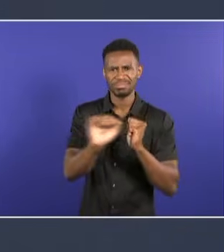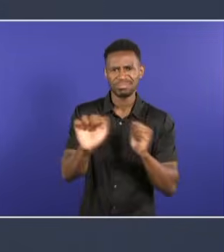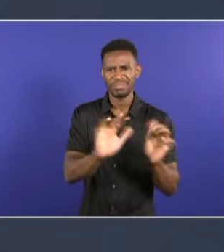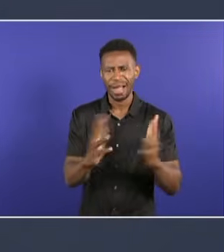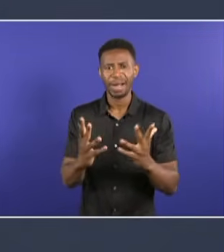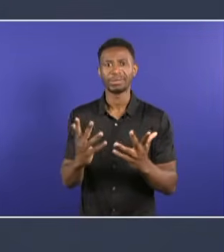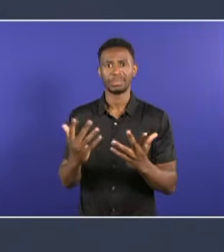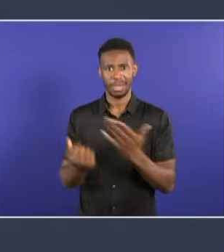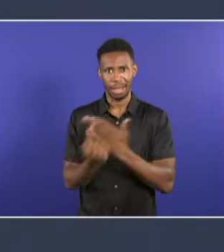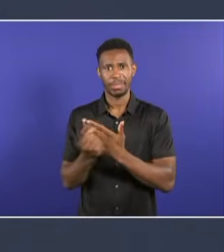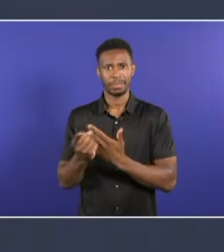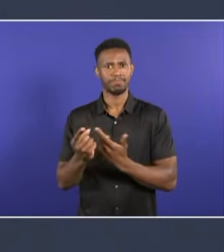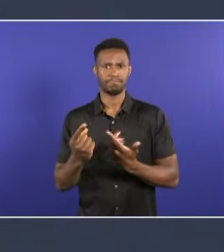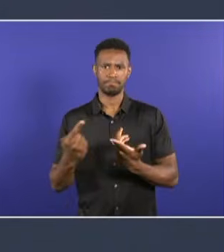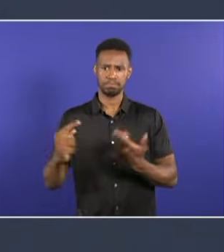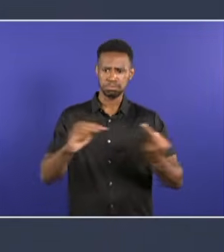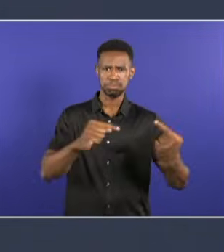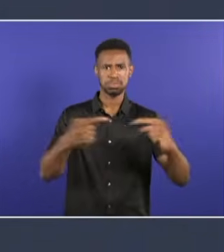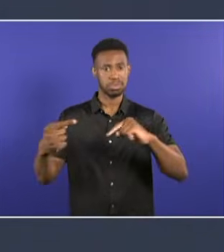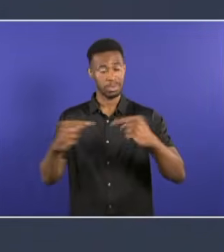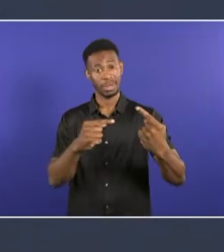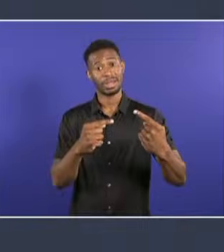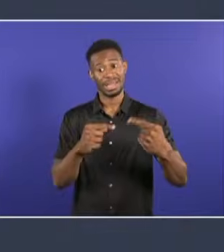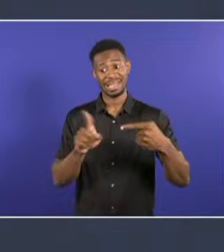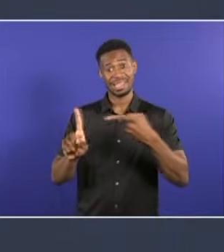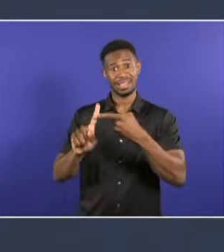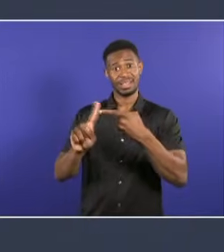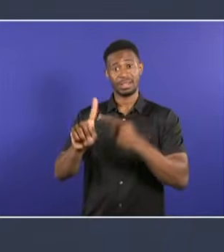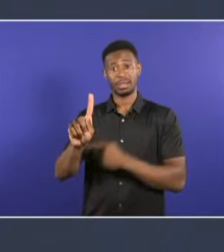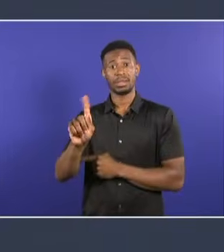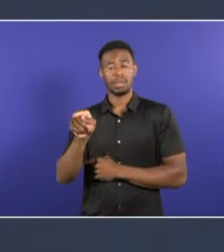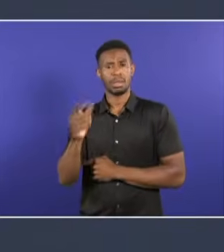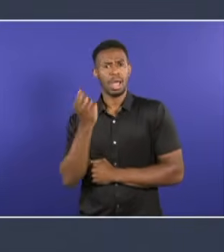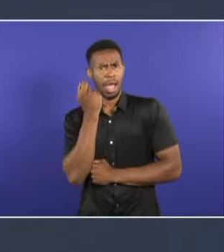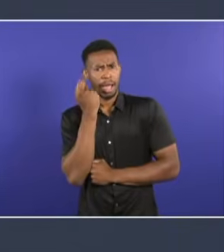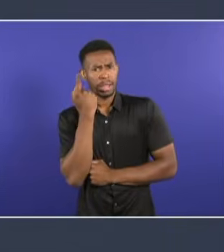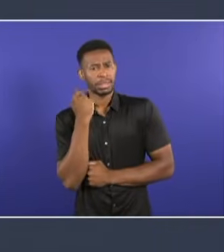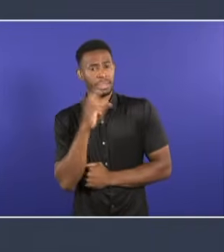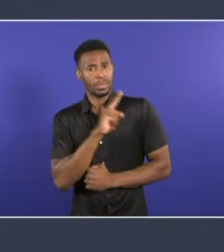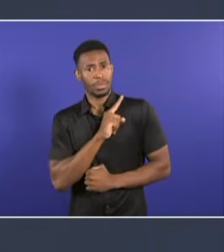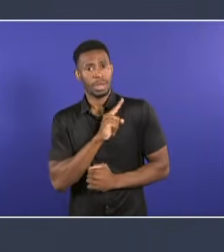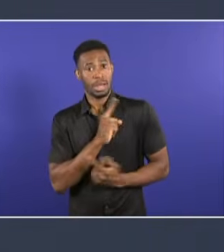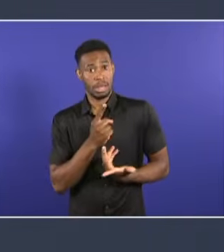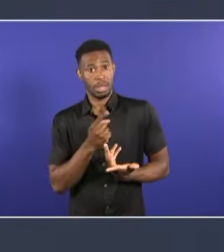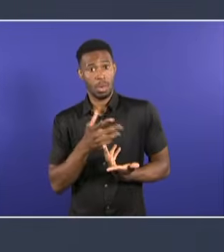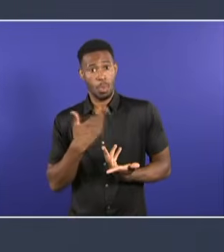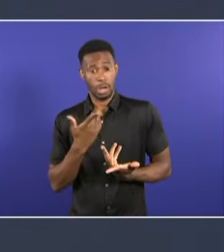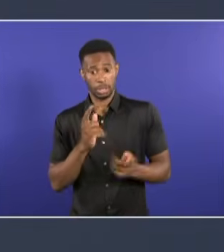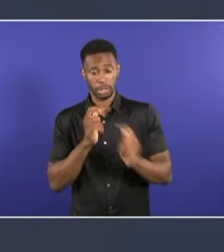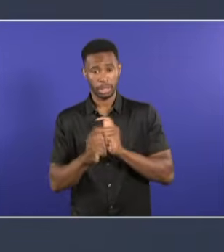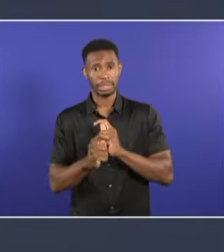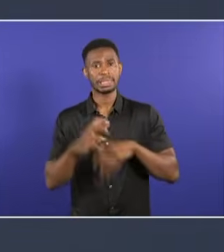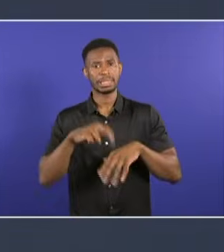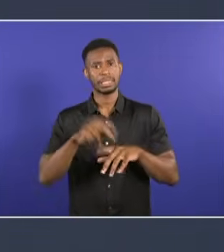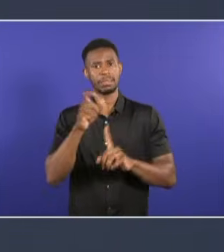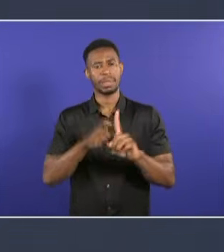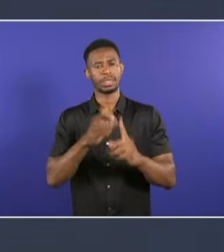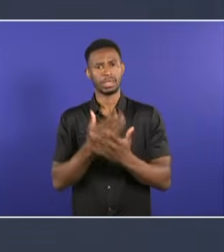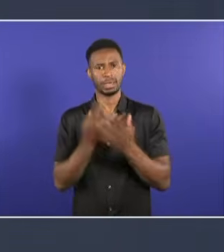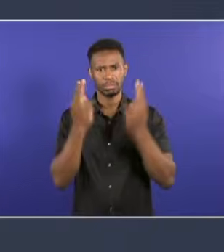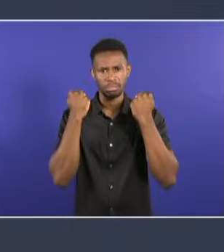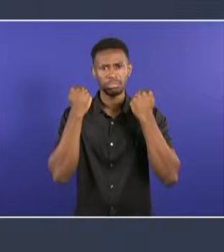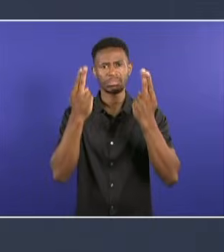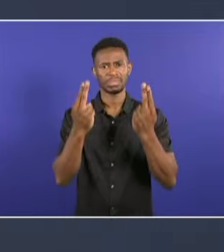Tony understood that democracy requires someone willing to speak uncomfortable truths, someone willing